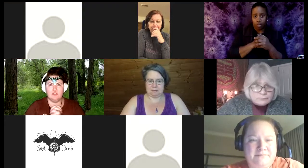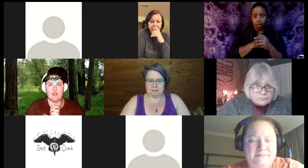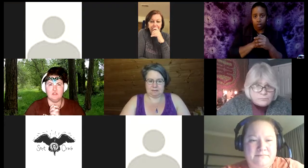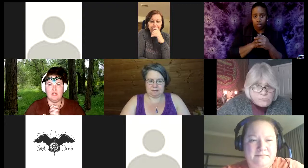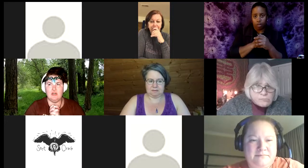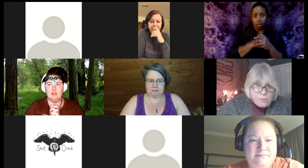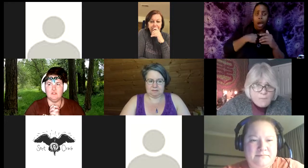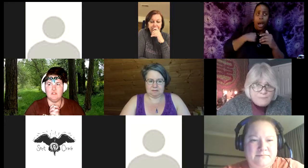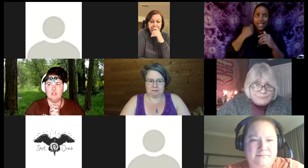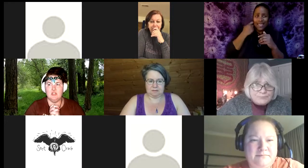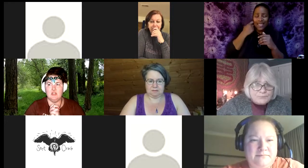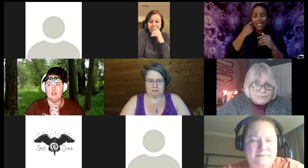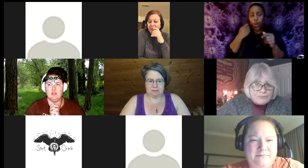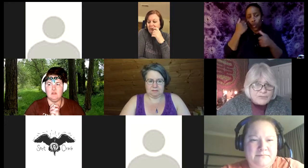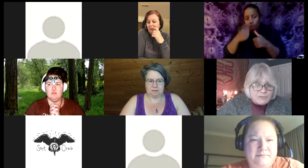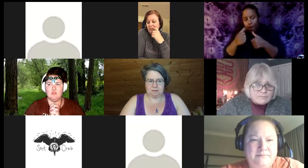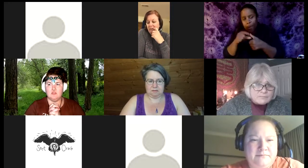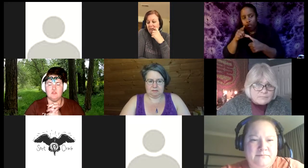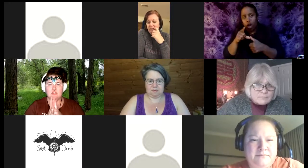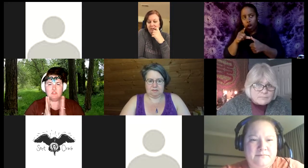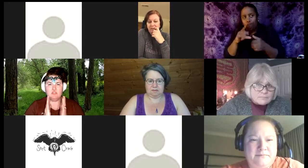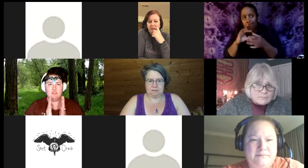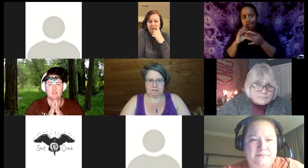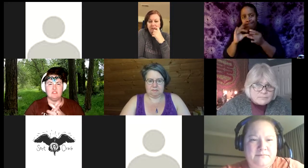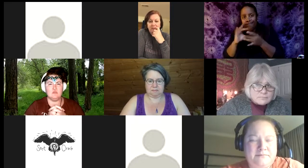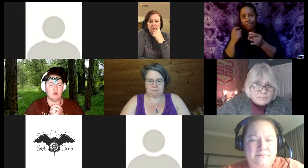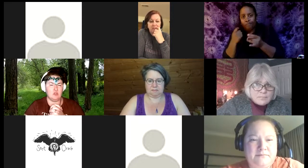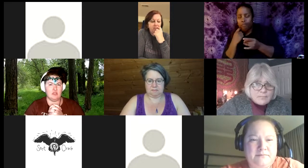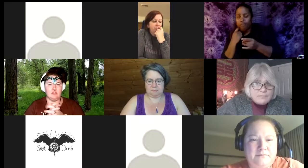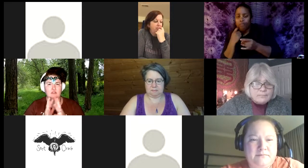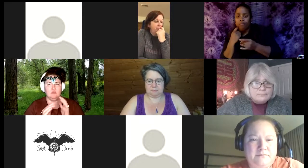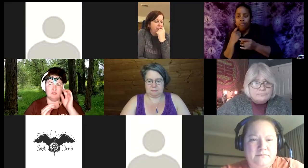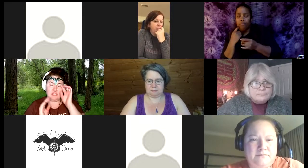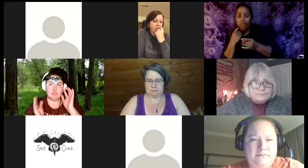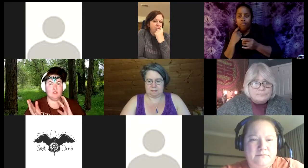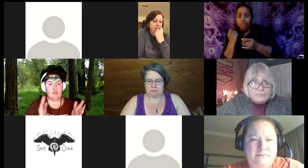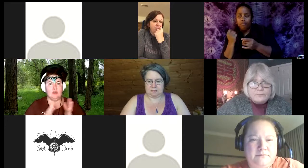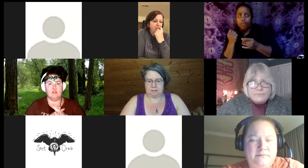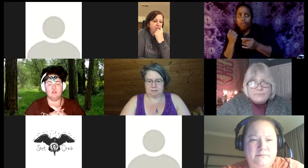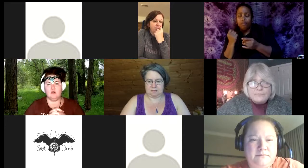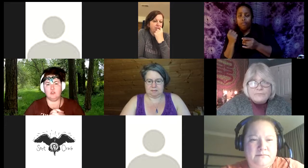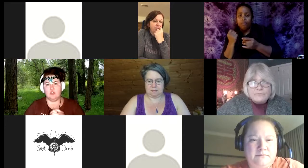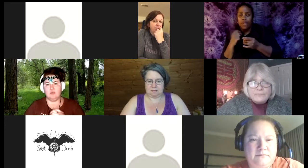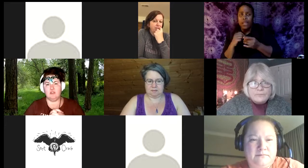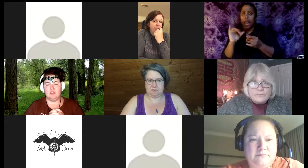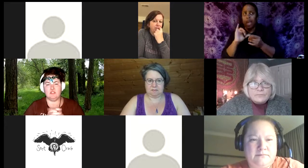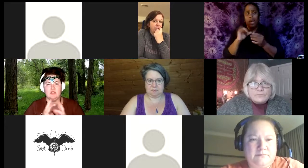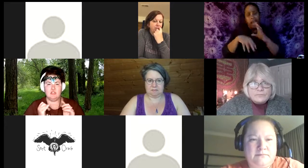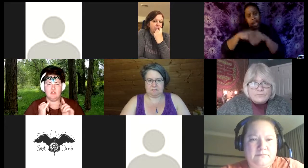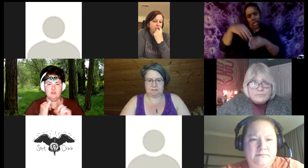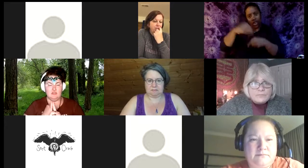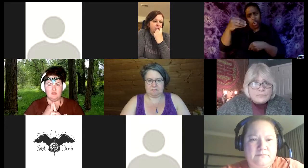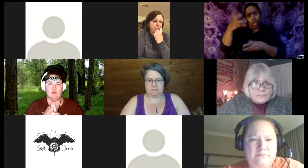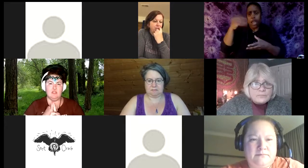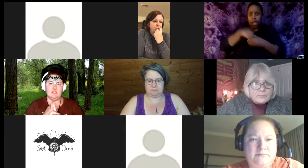just remembered you talked about sort of this, it sounded more like it was an external and internal agreement